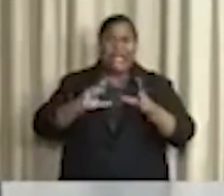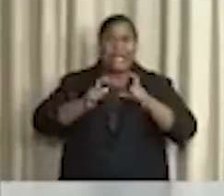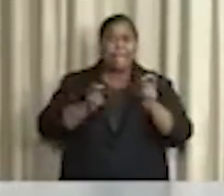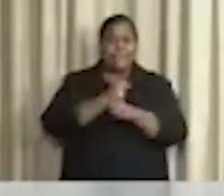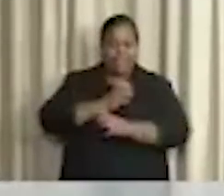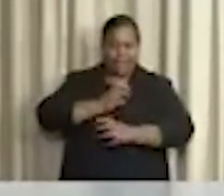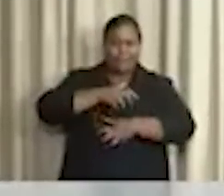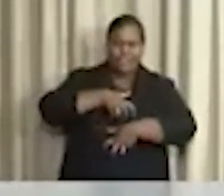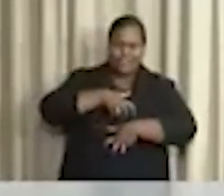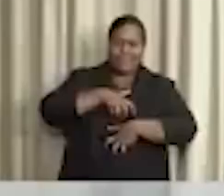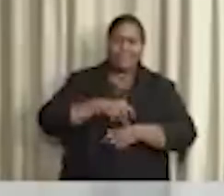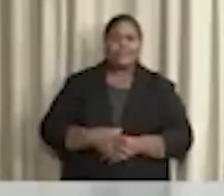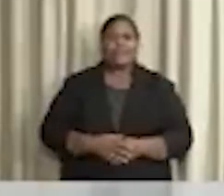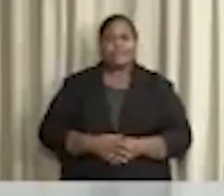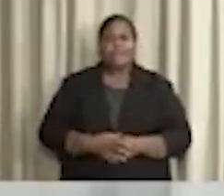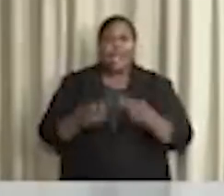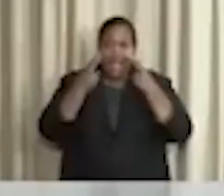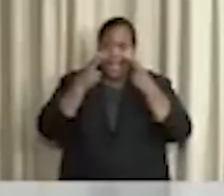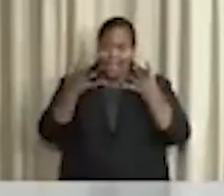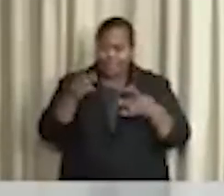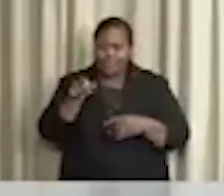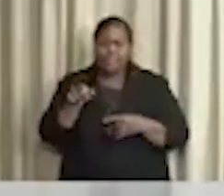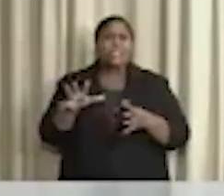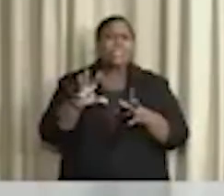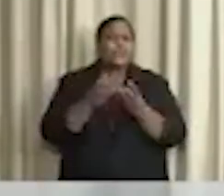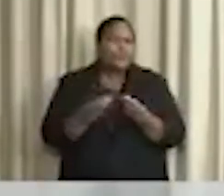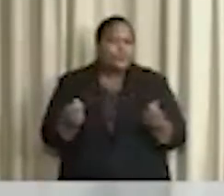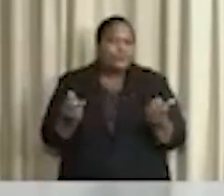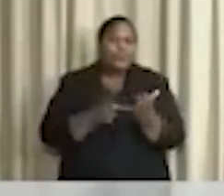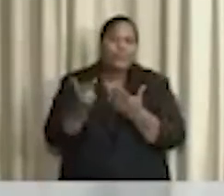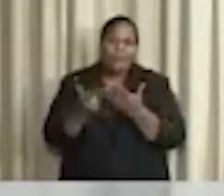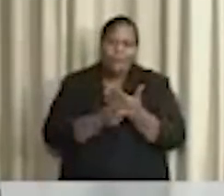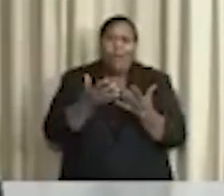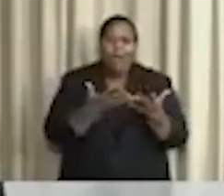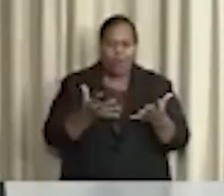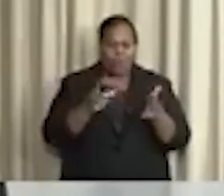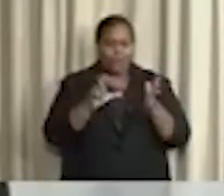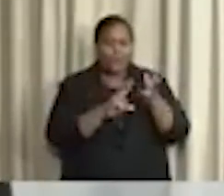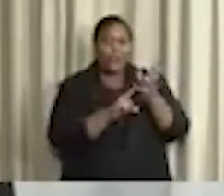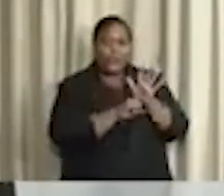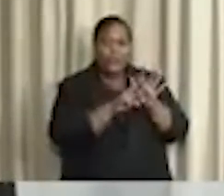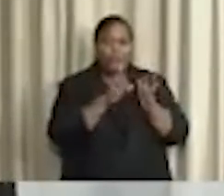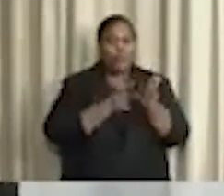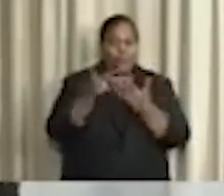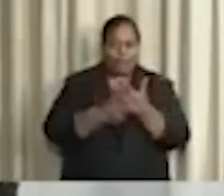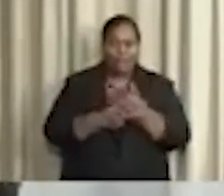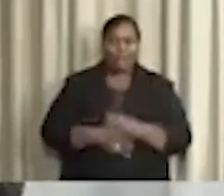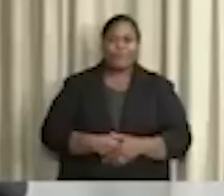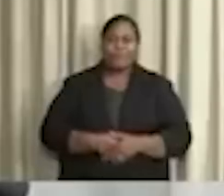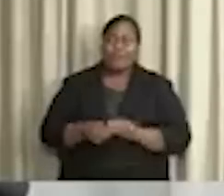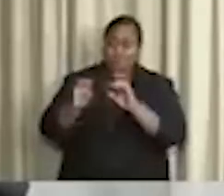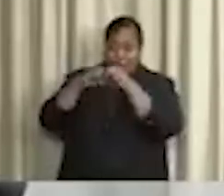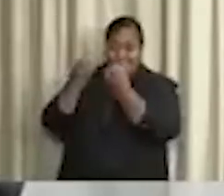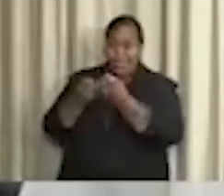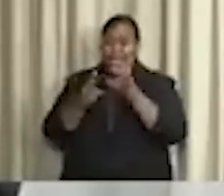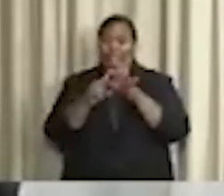and Nature-Based Solutions Program and Kiwa Initiative Program. The IUCN has committed a